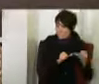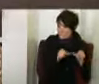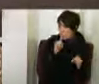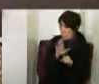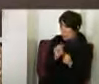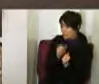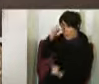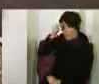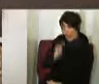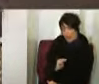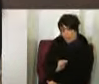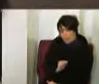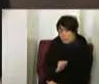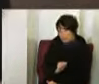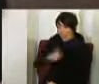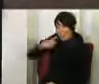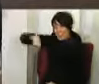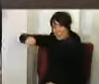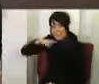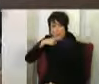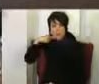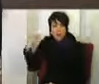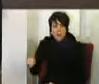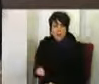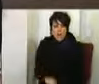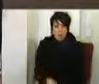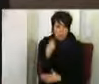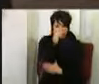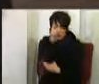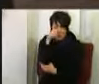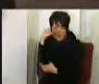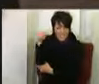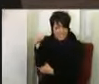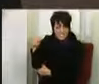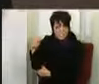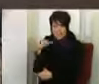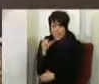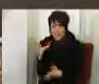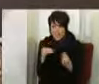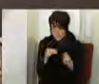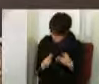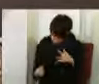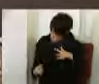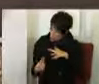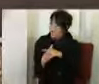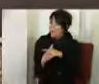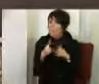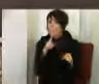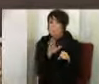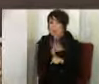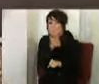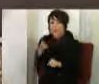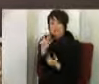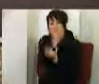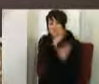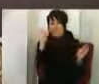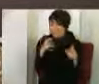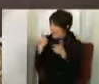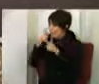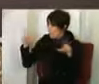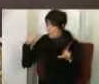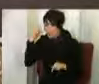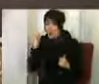promise. Just as those in Russia at the moment are protesting what's going on there, and we're showing up in the promise of freedom and liberty